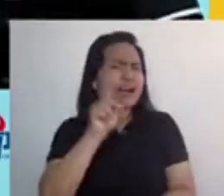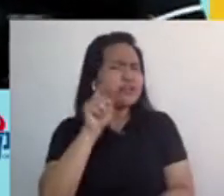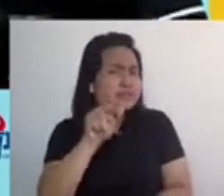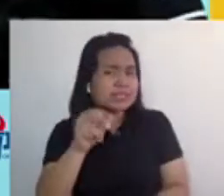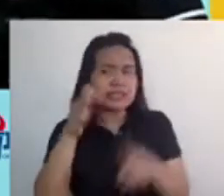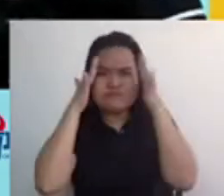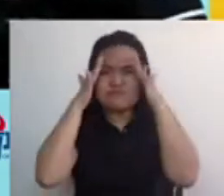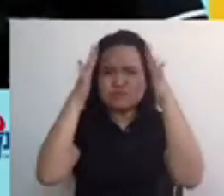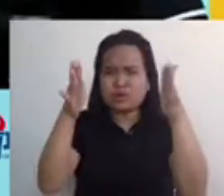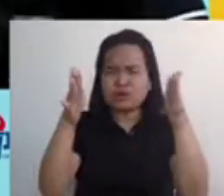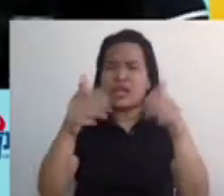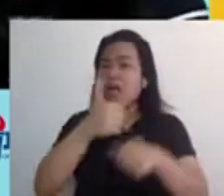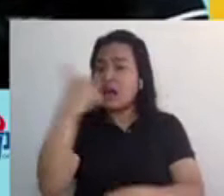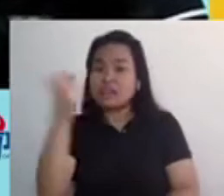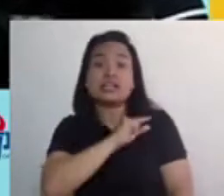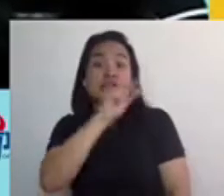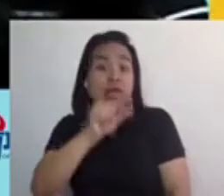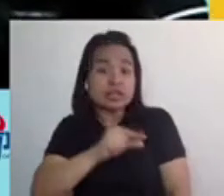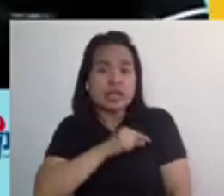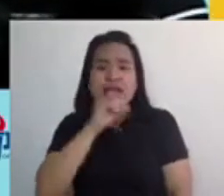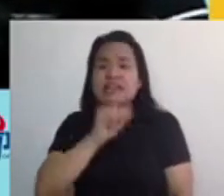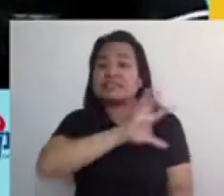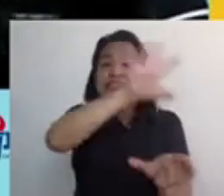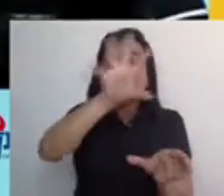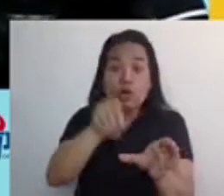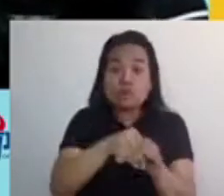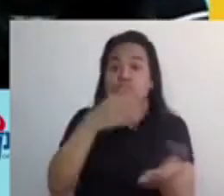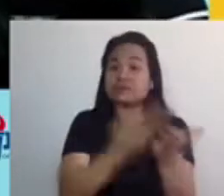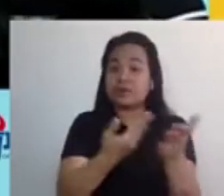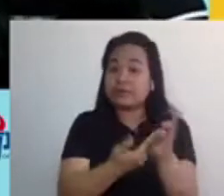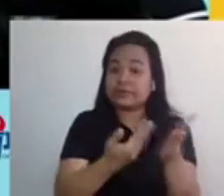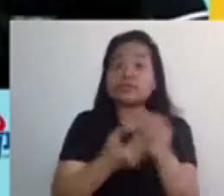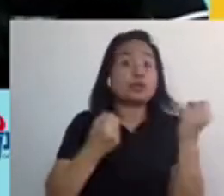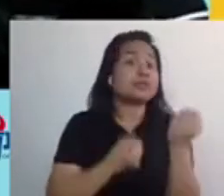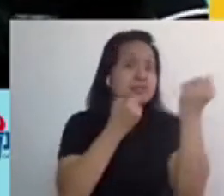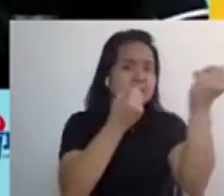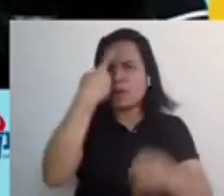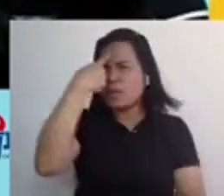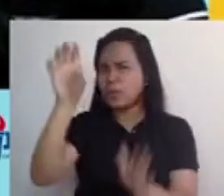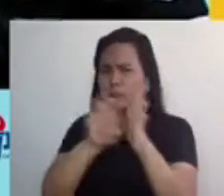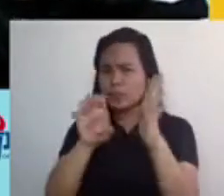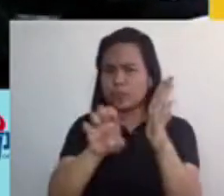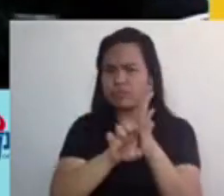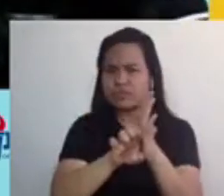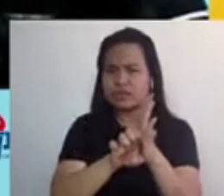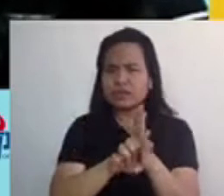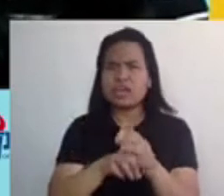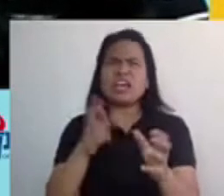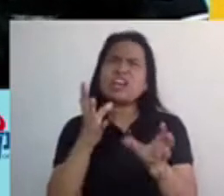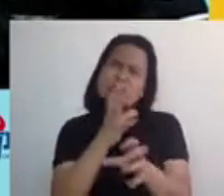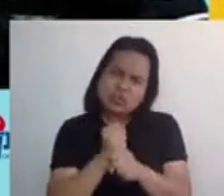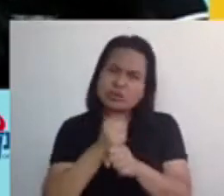MOVs, is the coverage of the MOV that you will submit. So for example, if you want to get a rating of outstanding, we have to